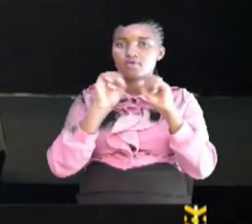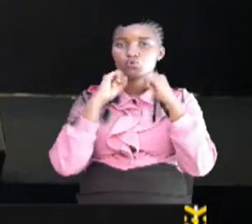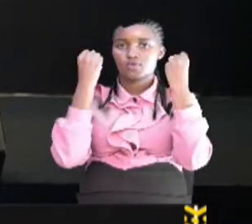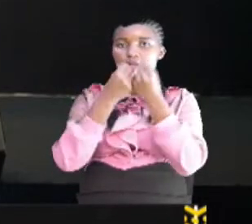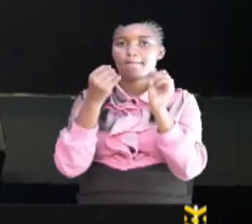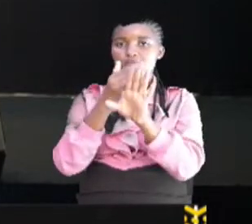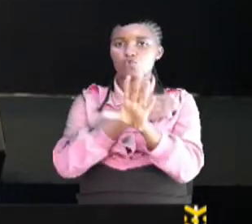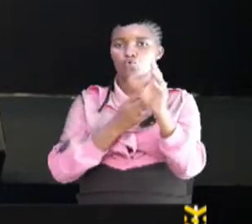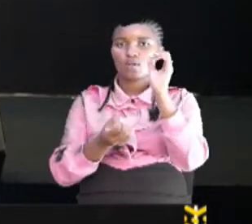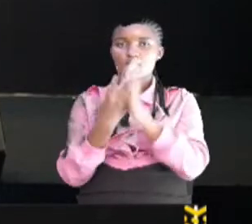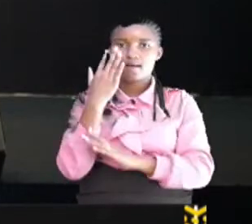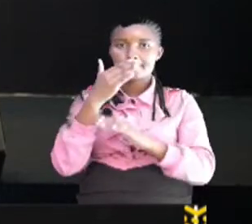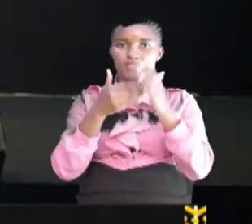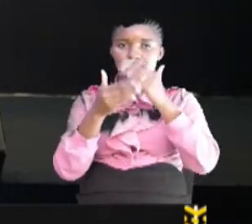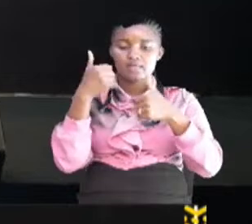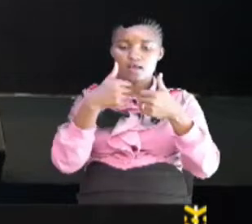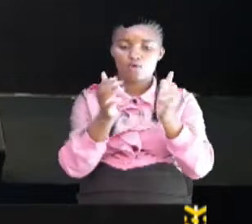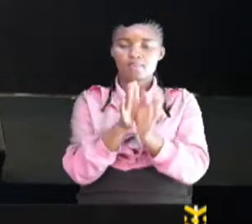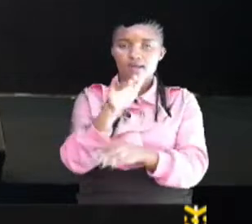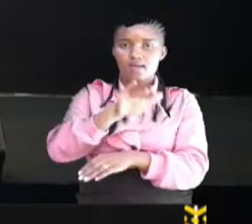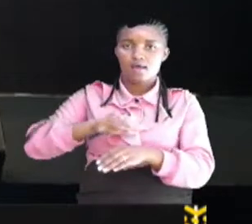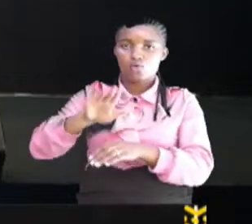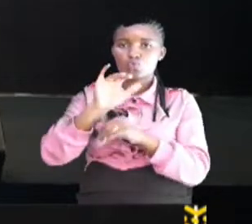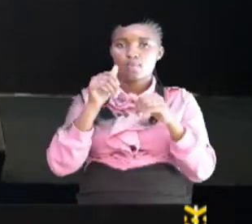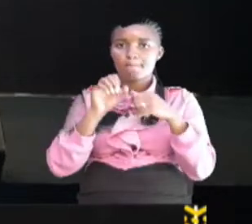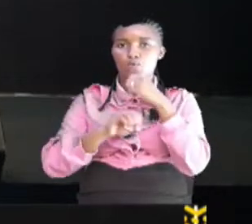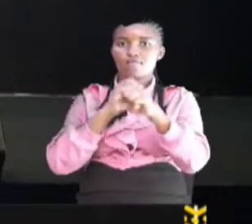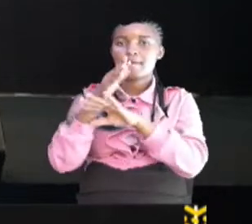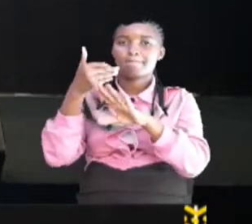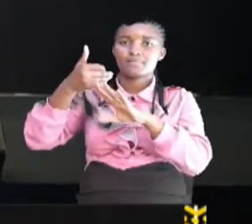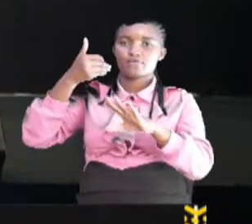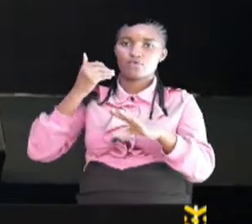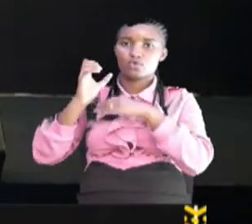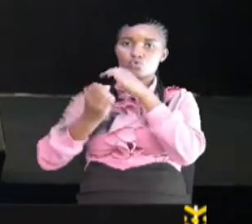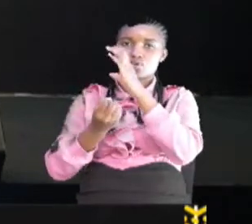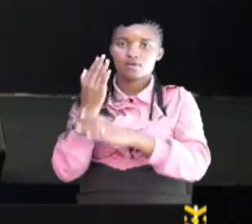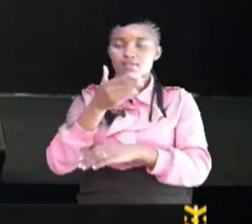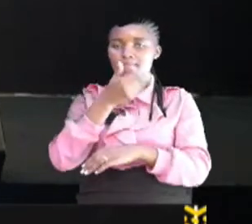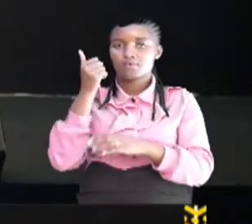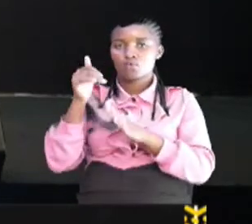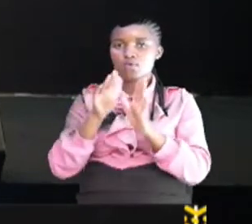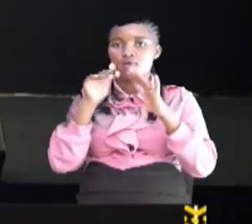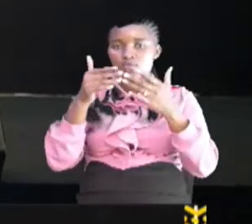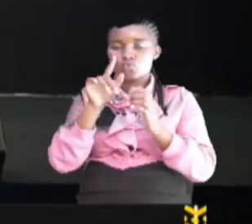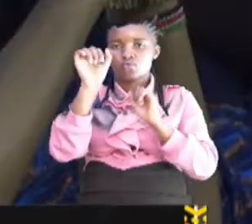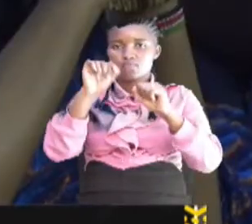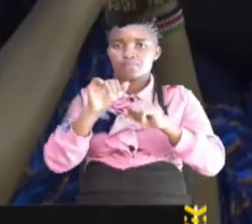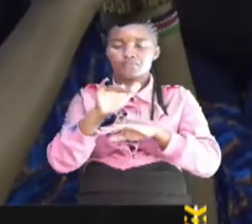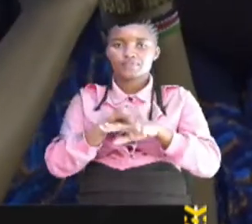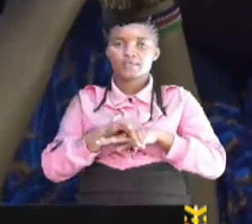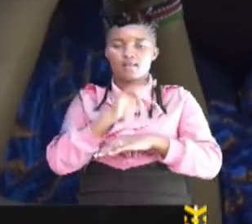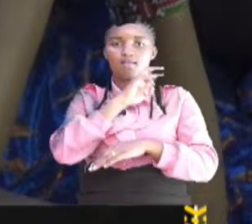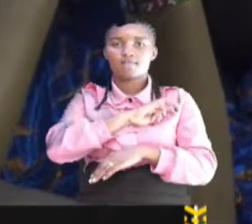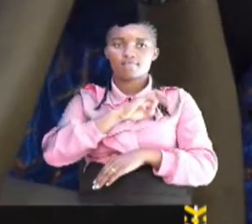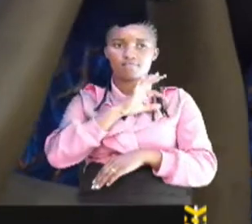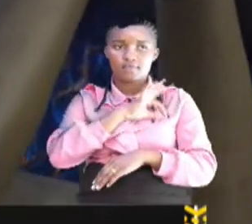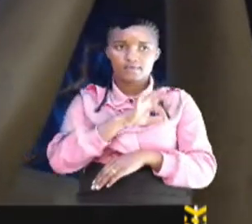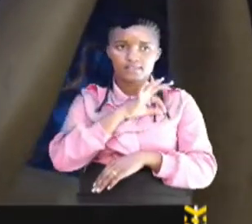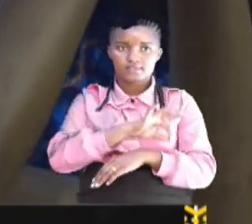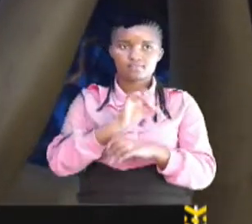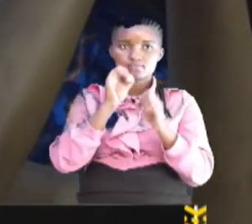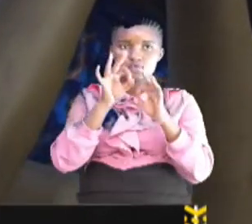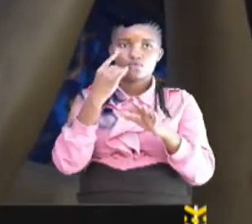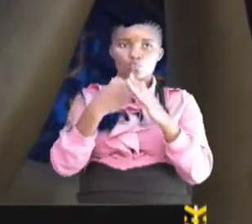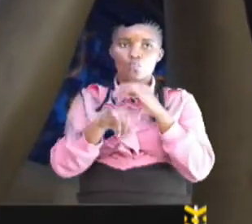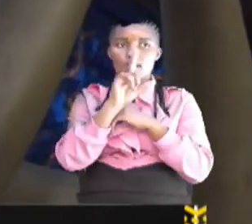society. Building a community around your movie prior is actually the best way for you to take advantage of,